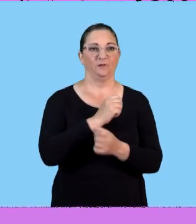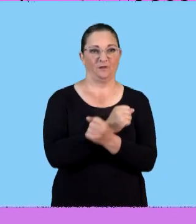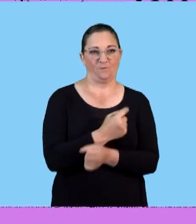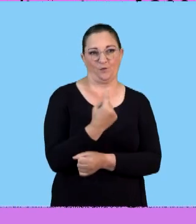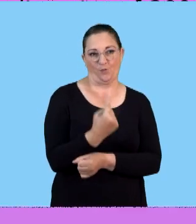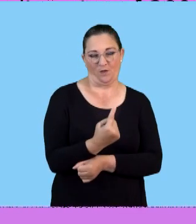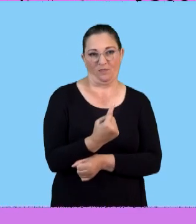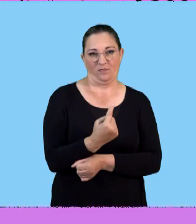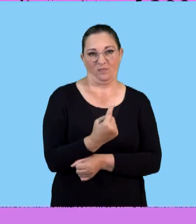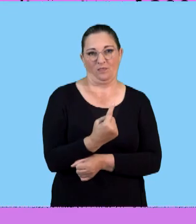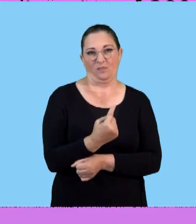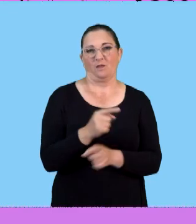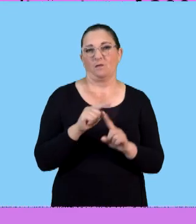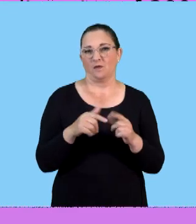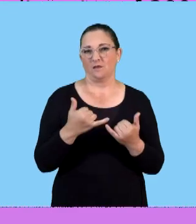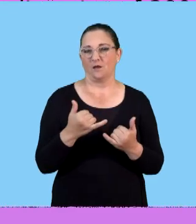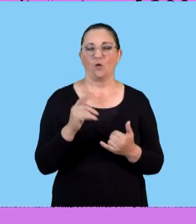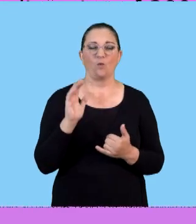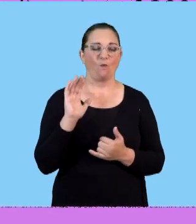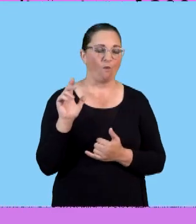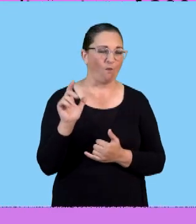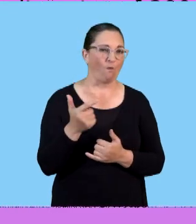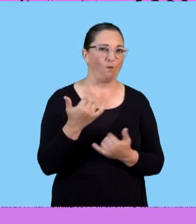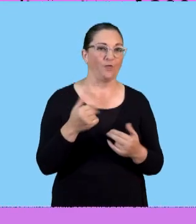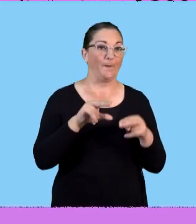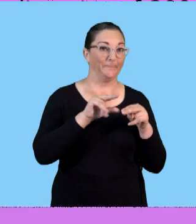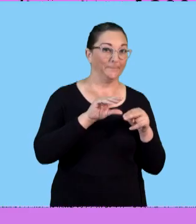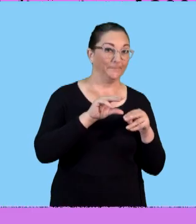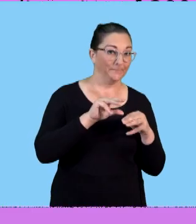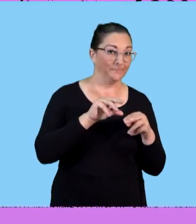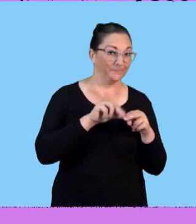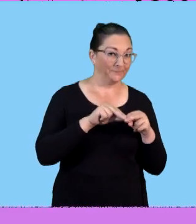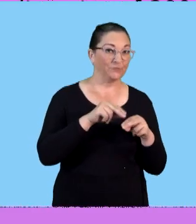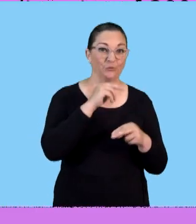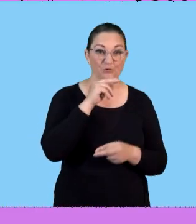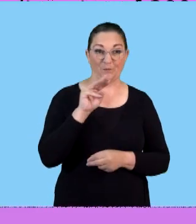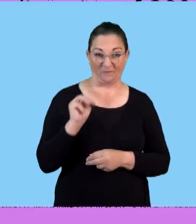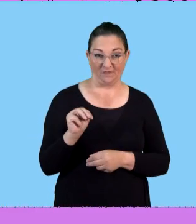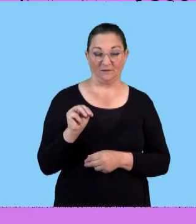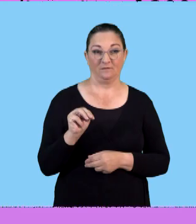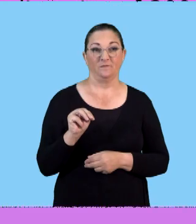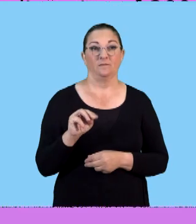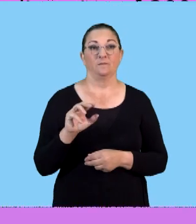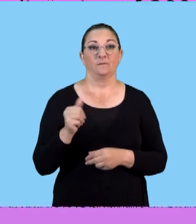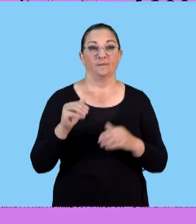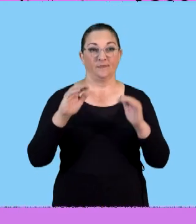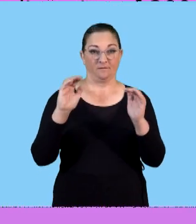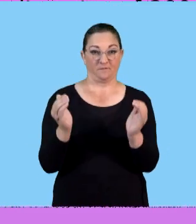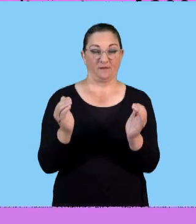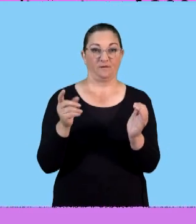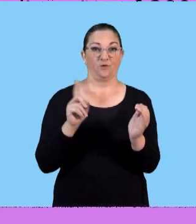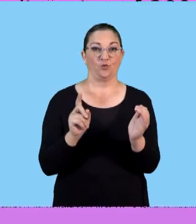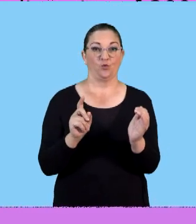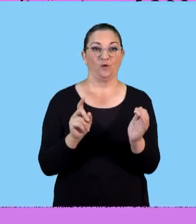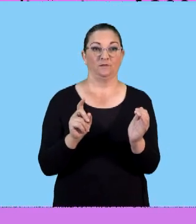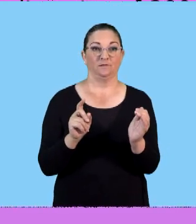this is 1. And remember, all our dimensions we know now is in meters. I'll indicate that right at the end. Then